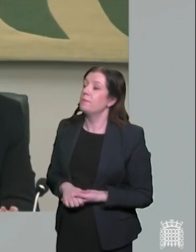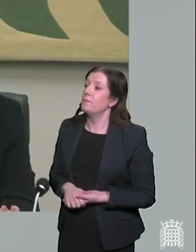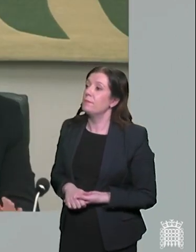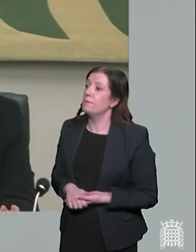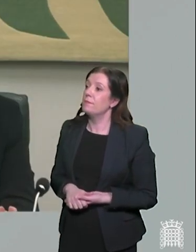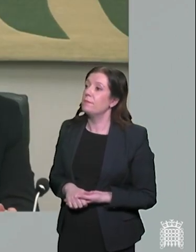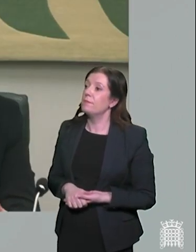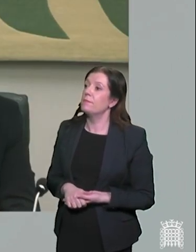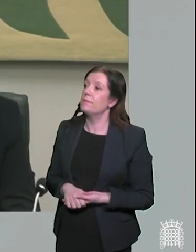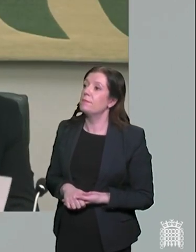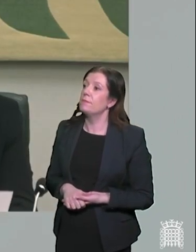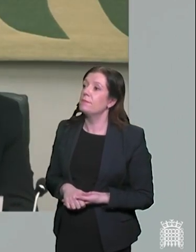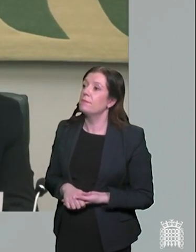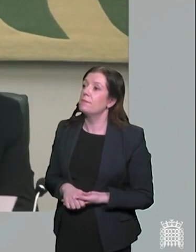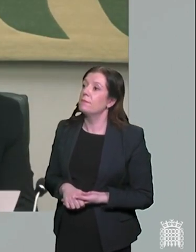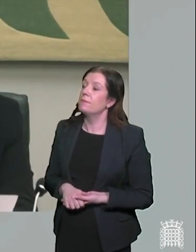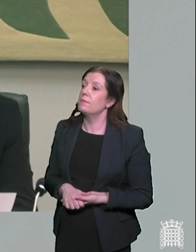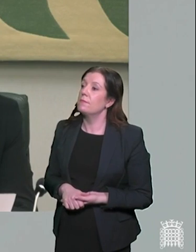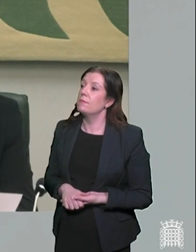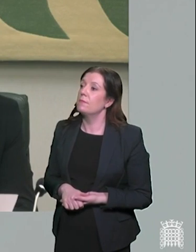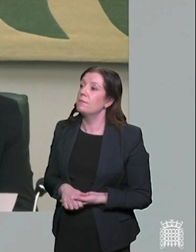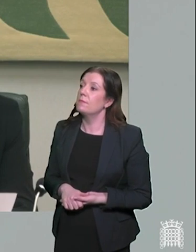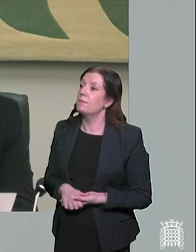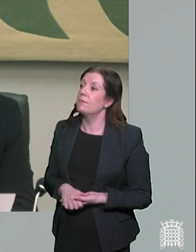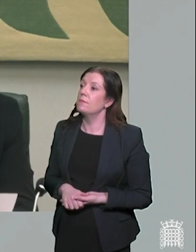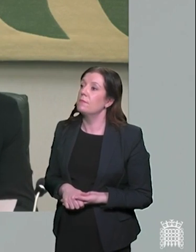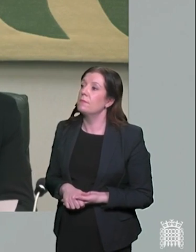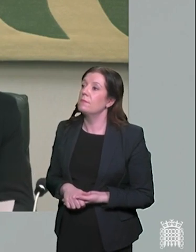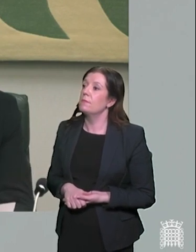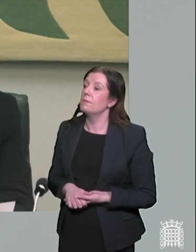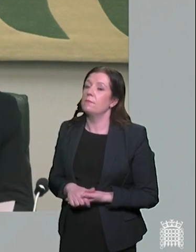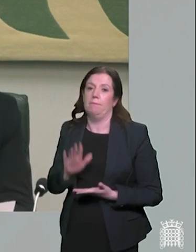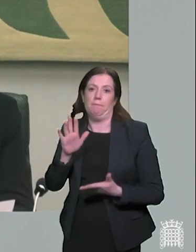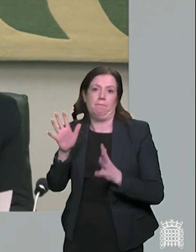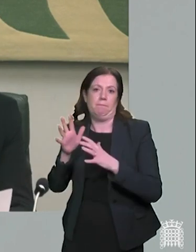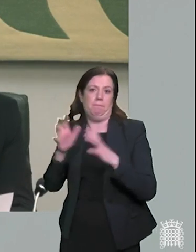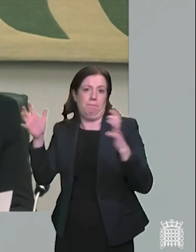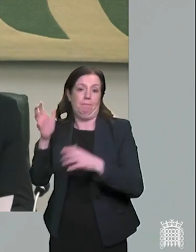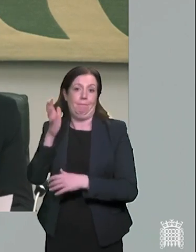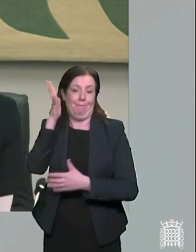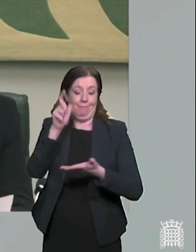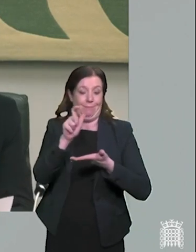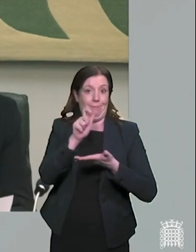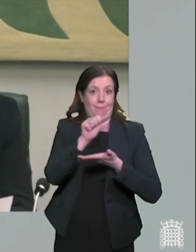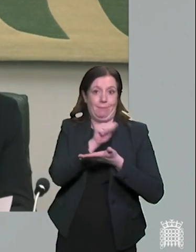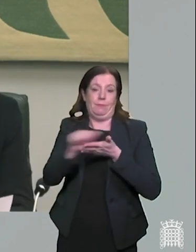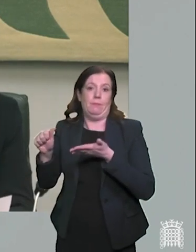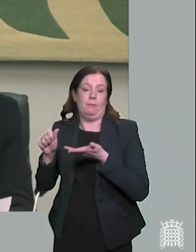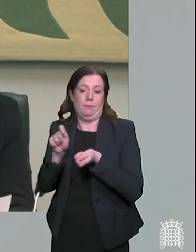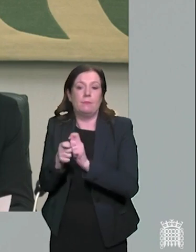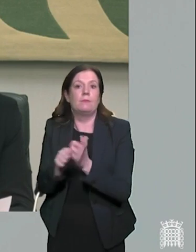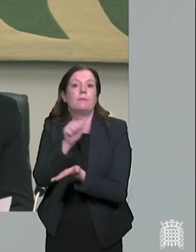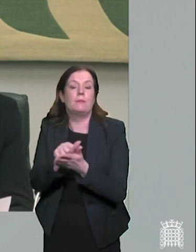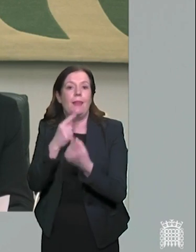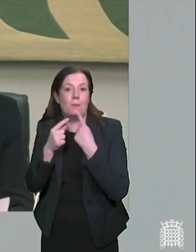I just want to finally explore the question of the correcting the record issue, because there's been a lot of